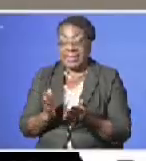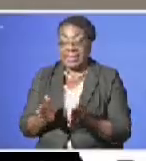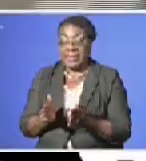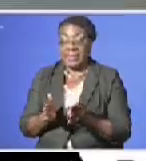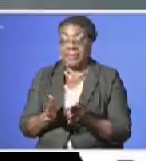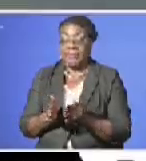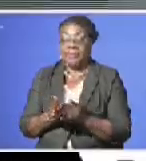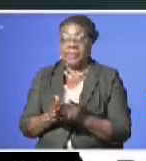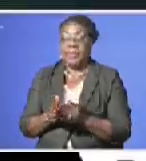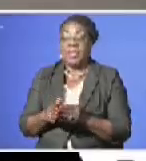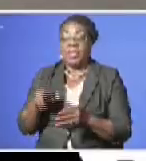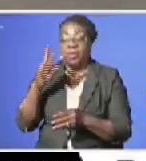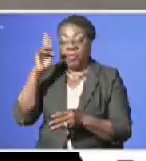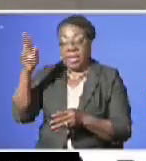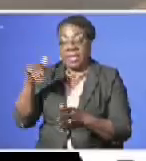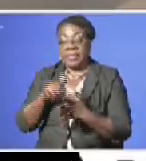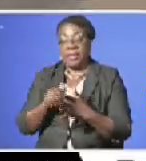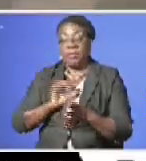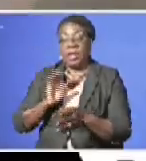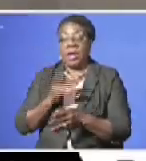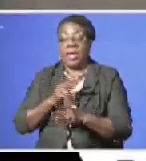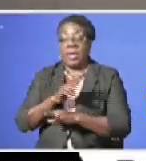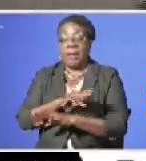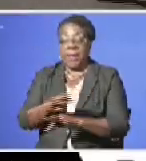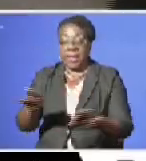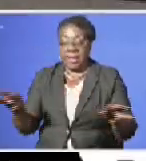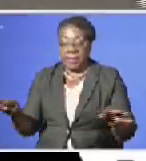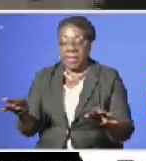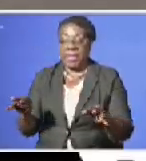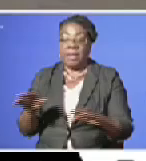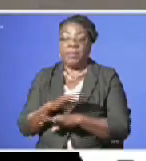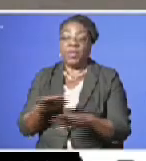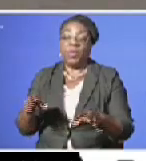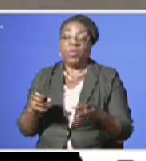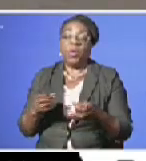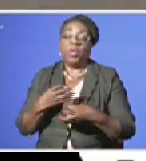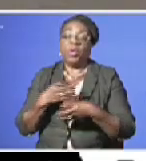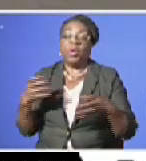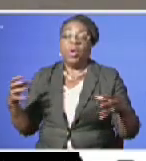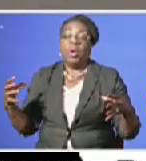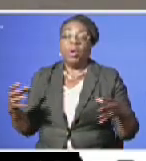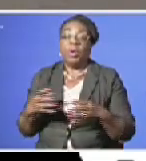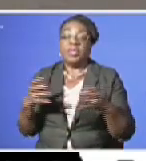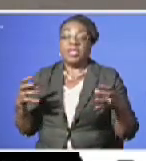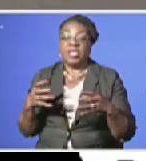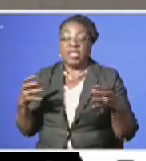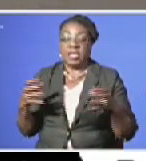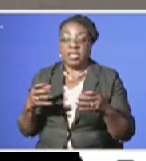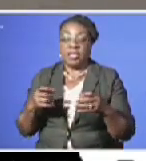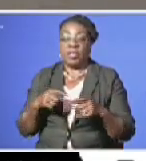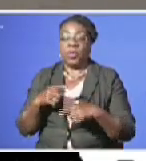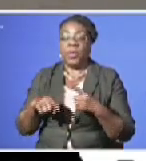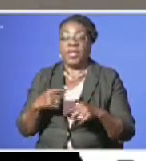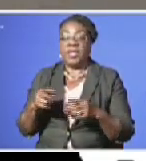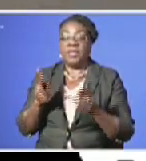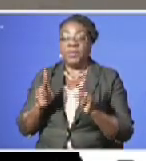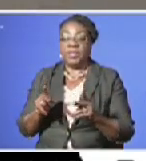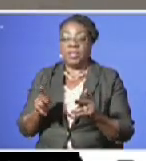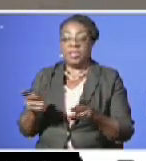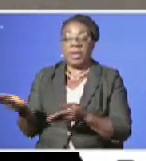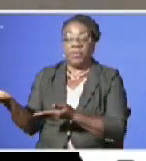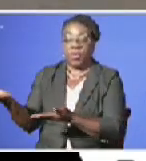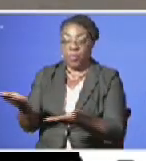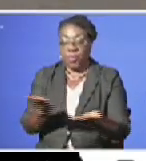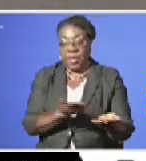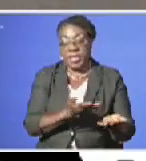to realize that we're in a pandemic, so they're not to cause the congestion. And if these persons, when they come to deliver these stuff